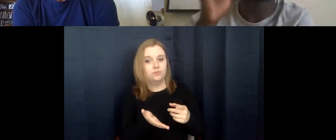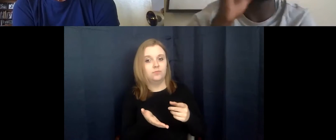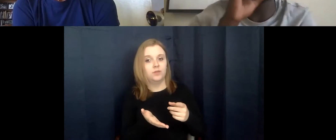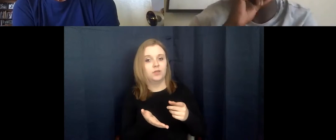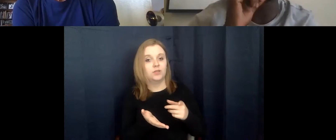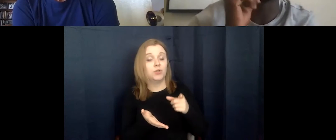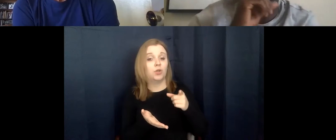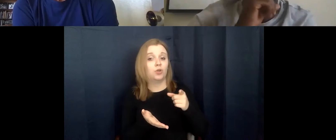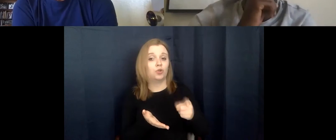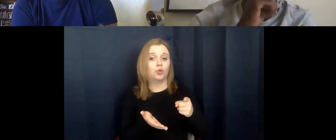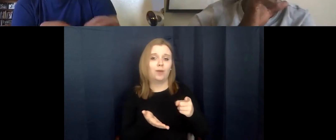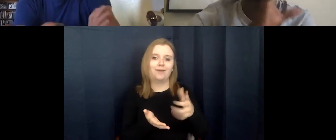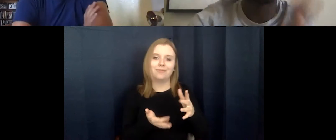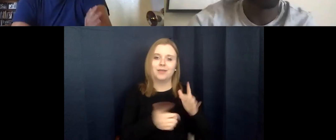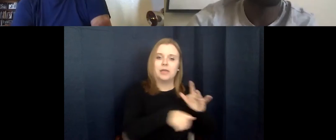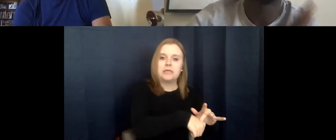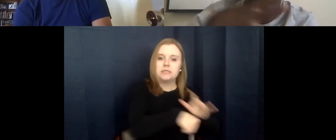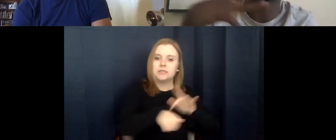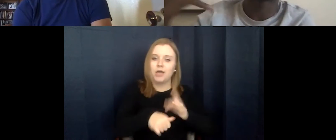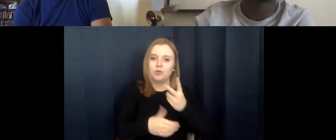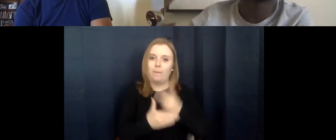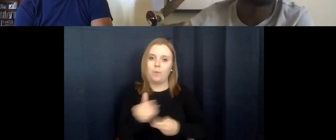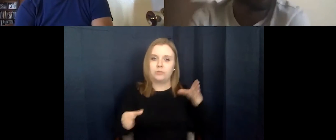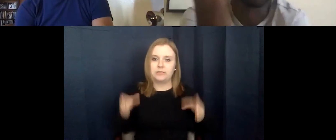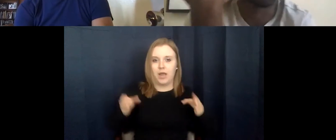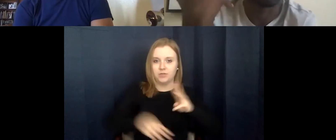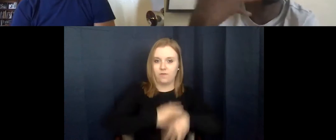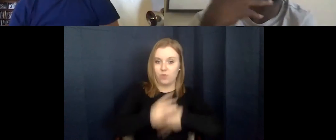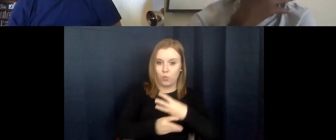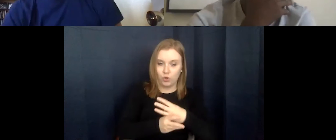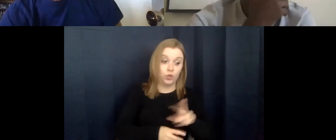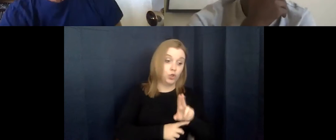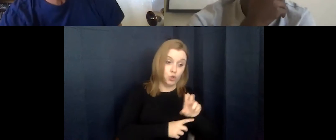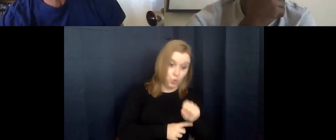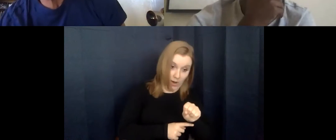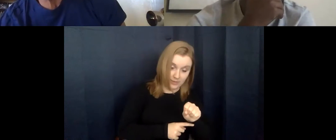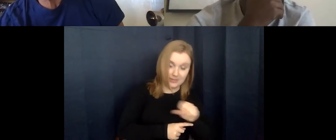sides of the world, like, you know, the US and internationally.